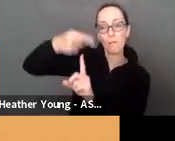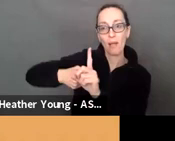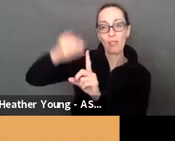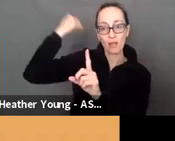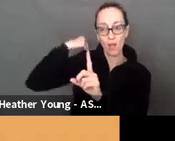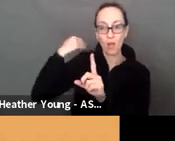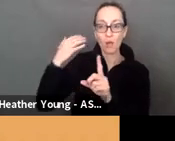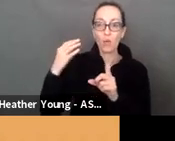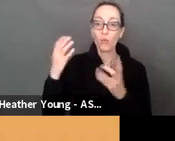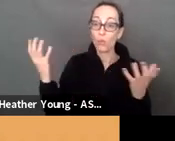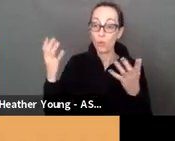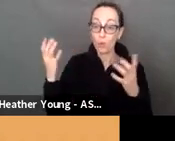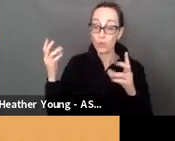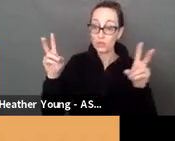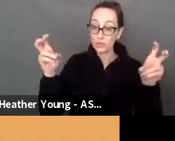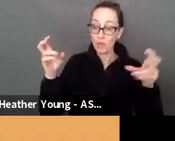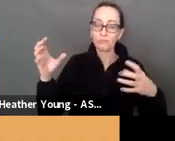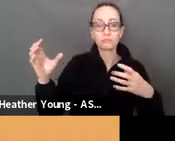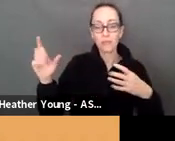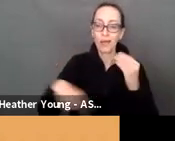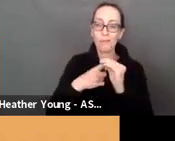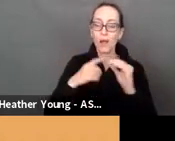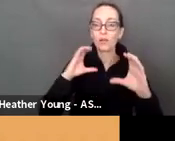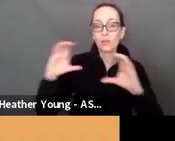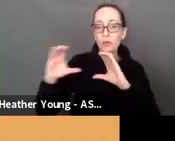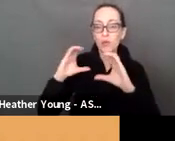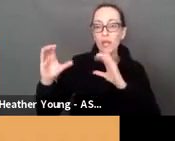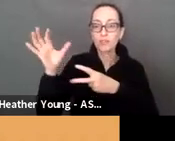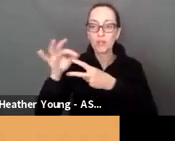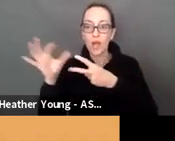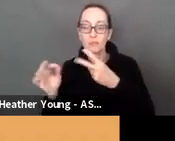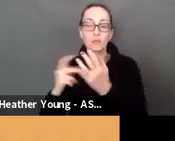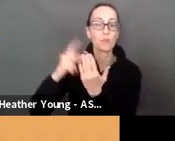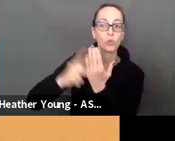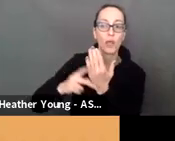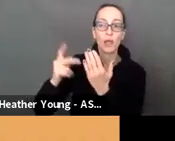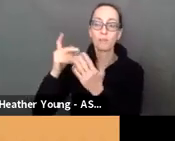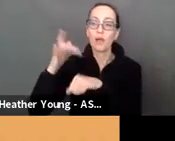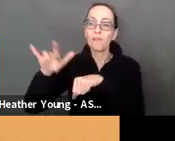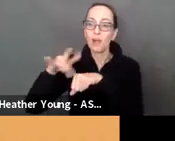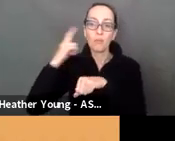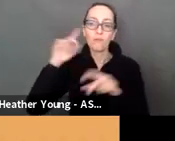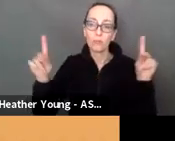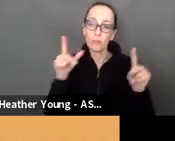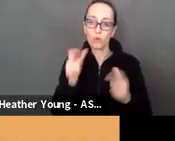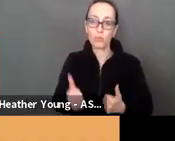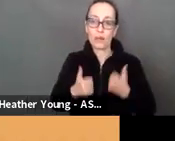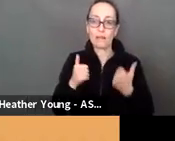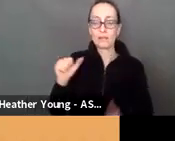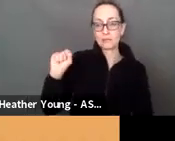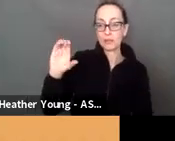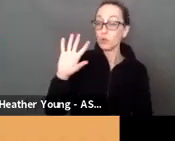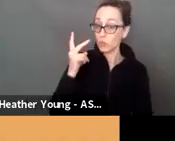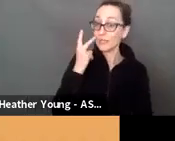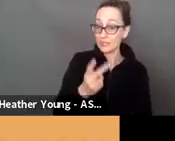communications options and programs available for South Carolinians. And that recording can be